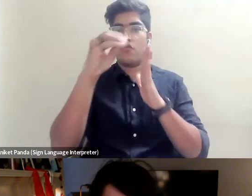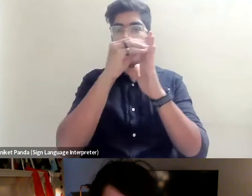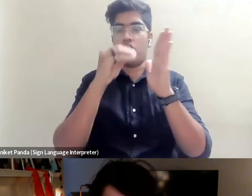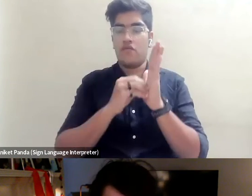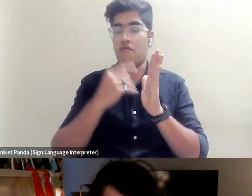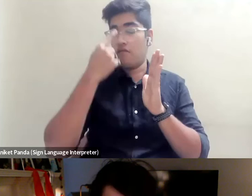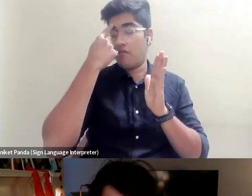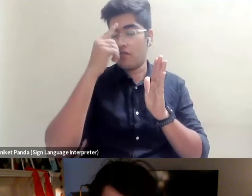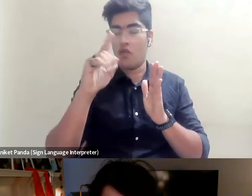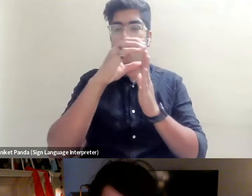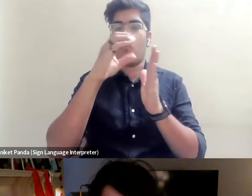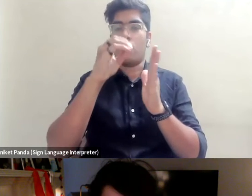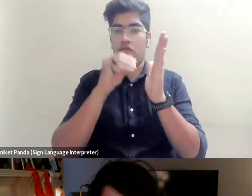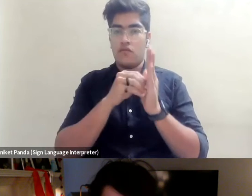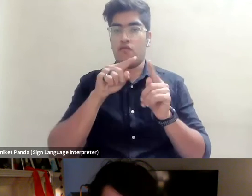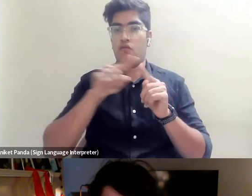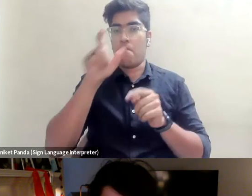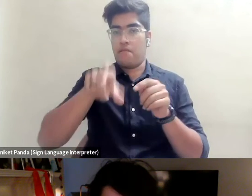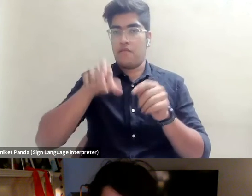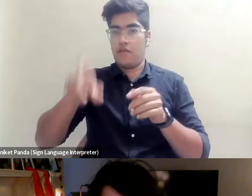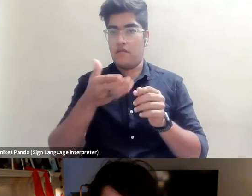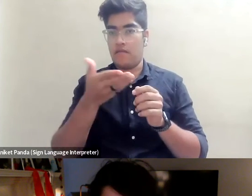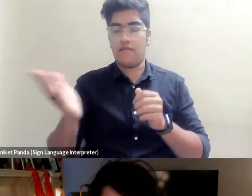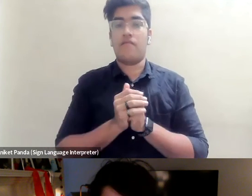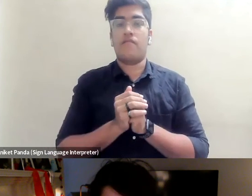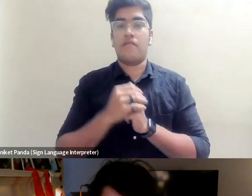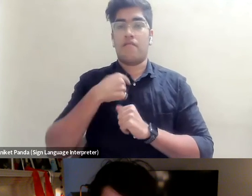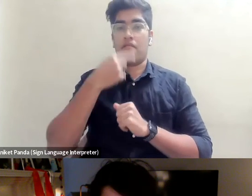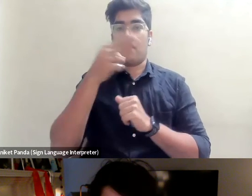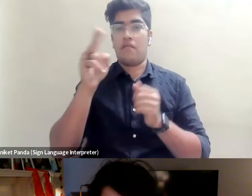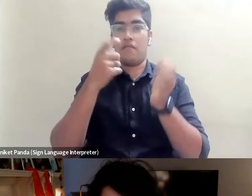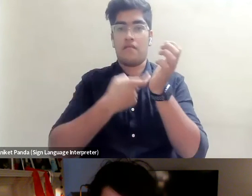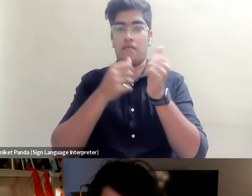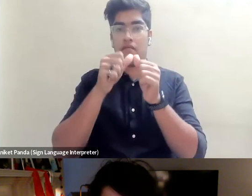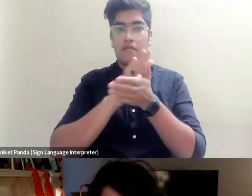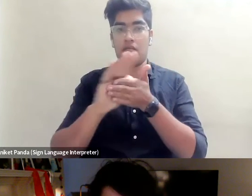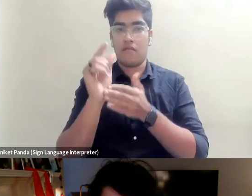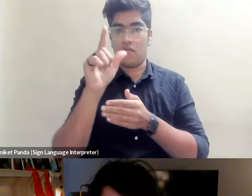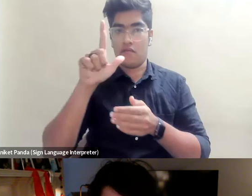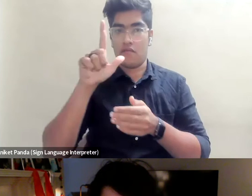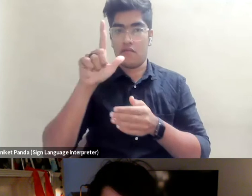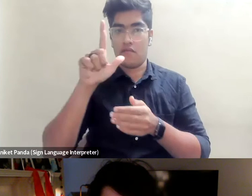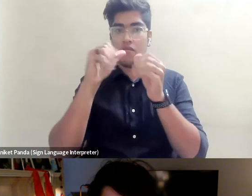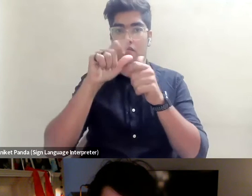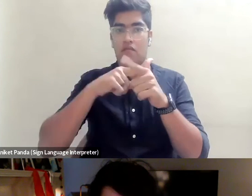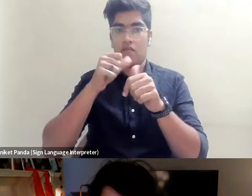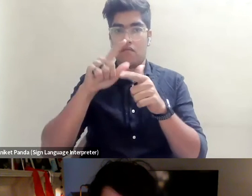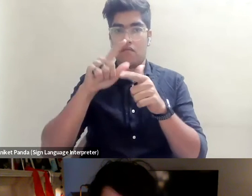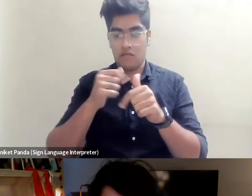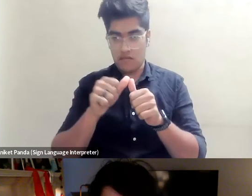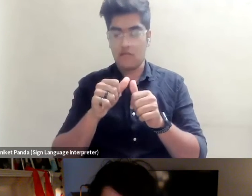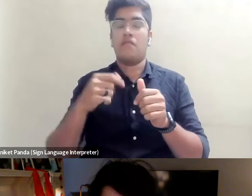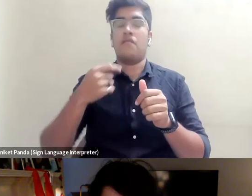to the people. My name is Rahul Bajaj. I'm a senior resident fellow at the center and will